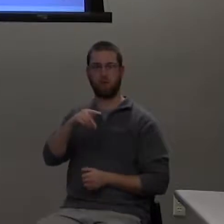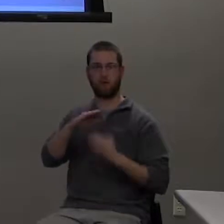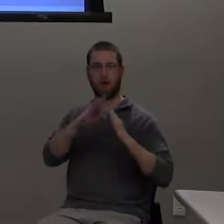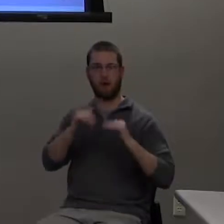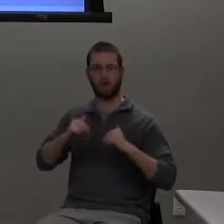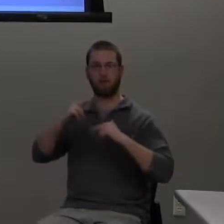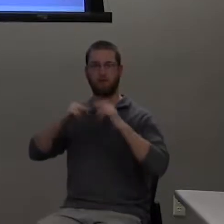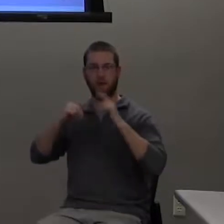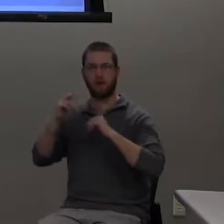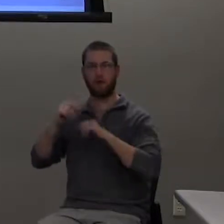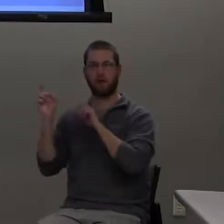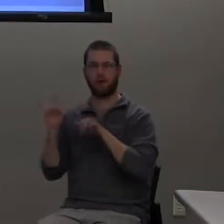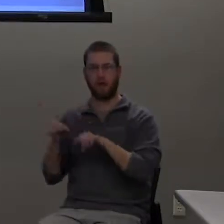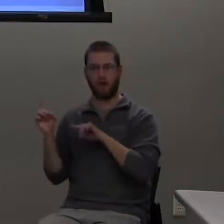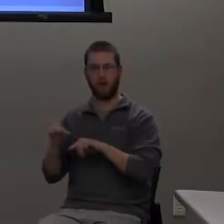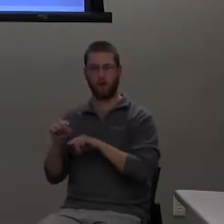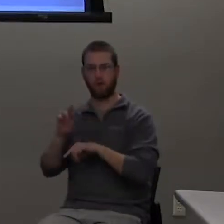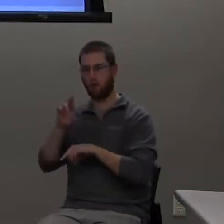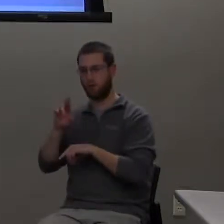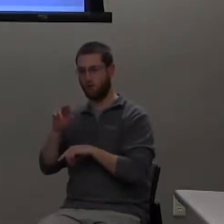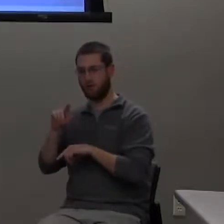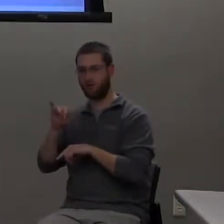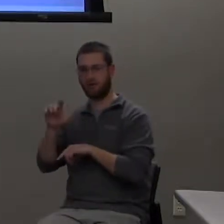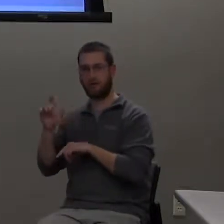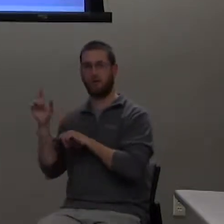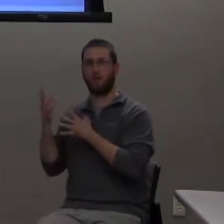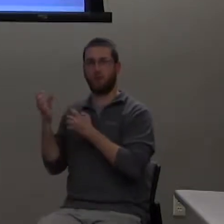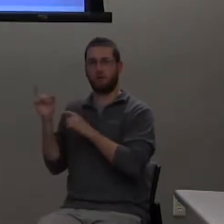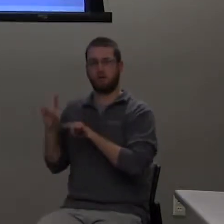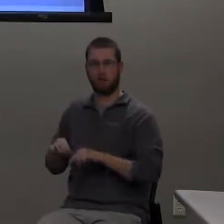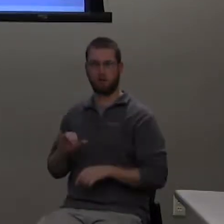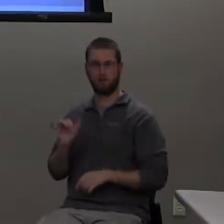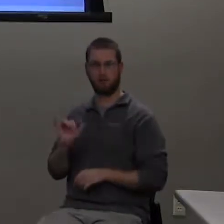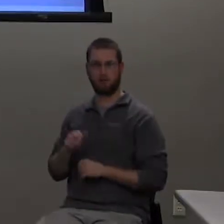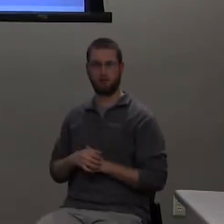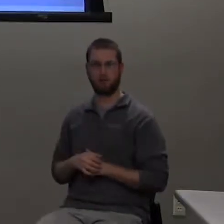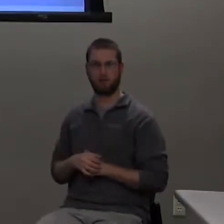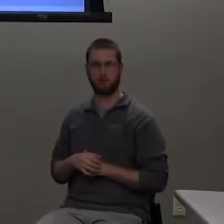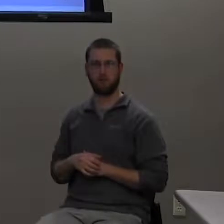the community, retailers want to be here. And so there's